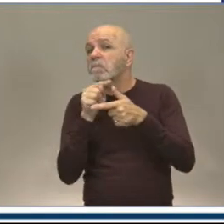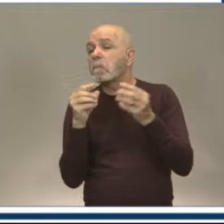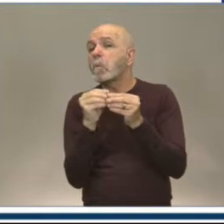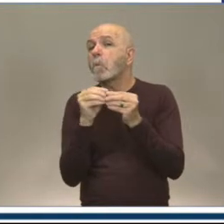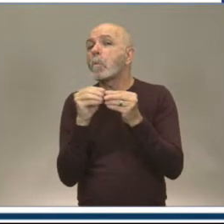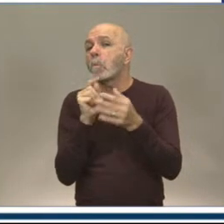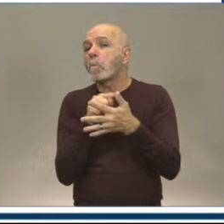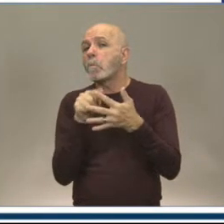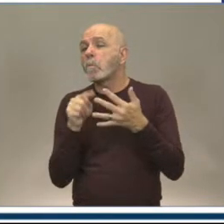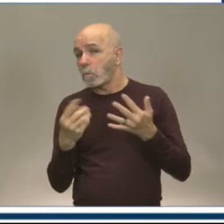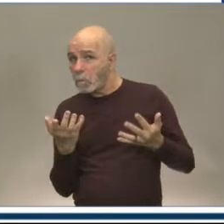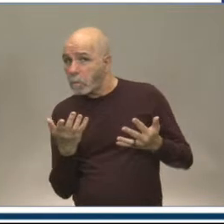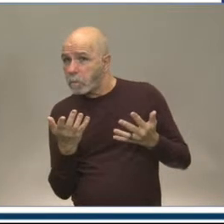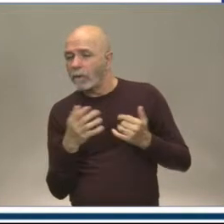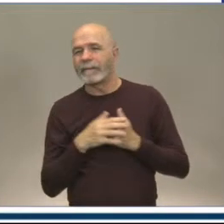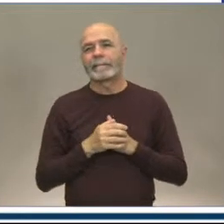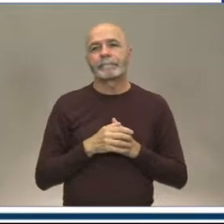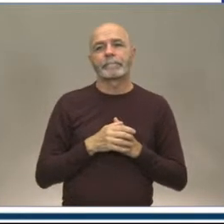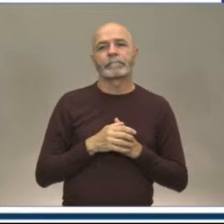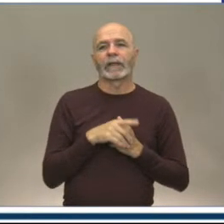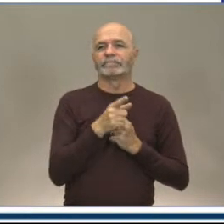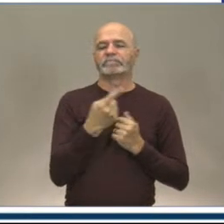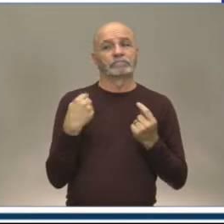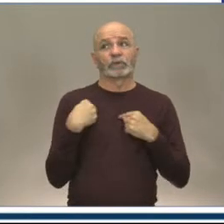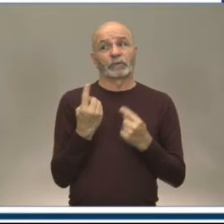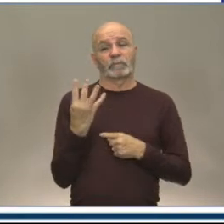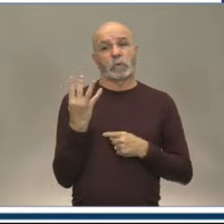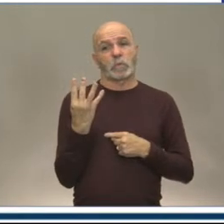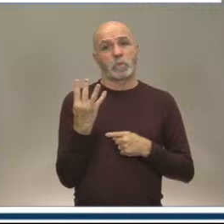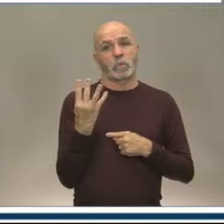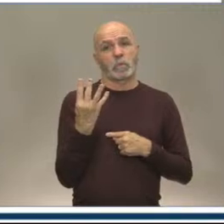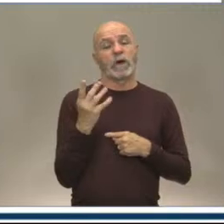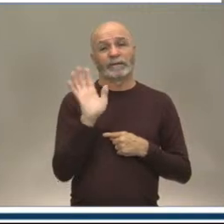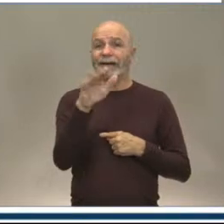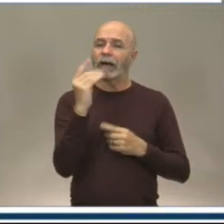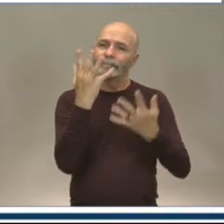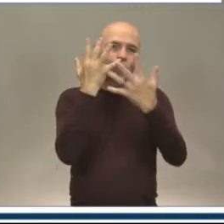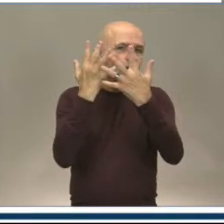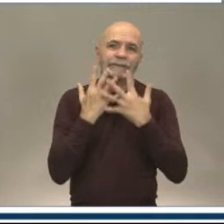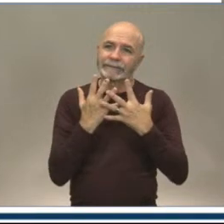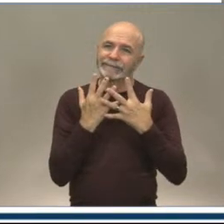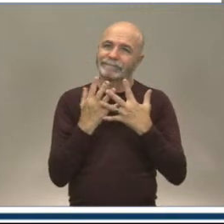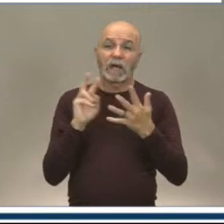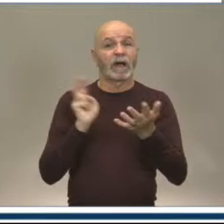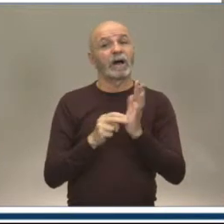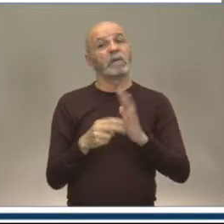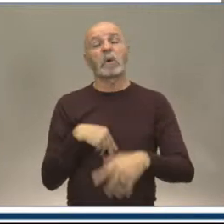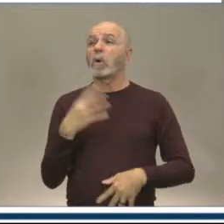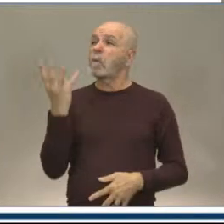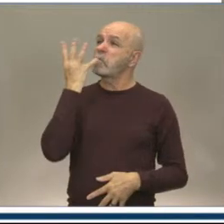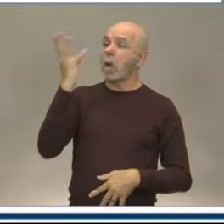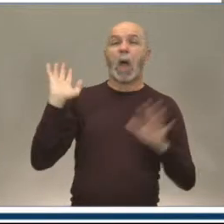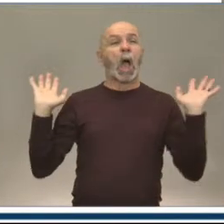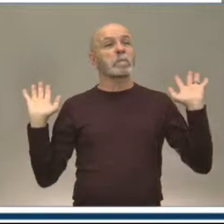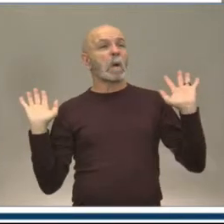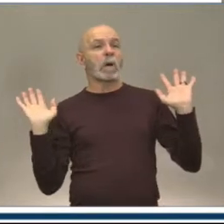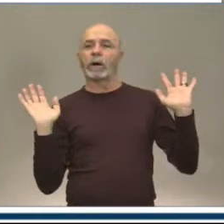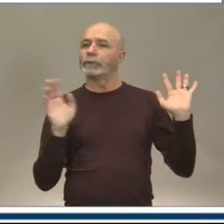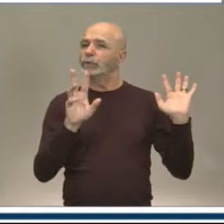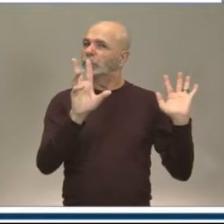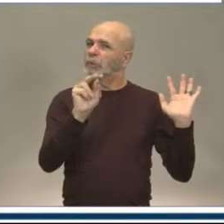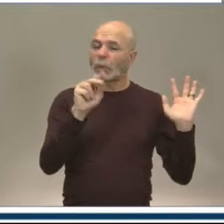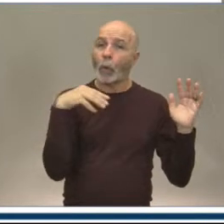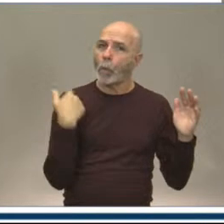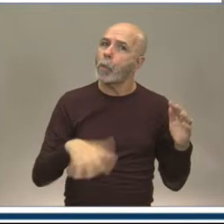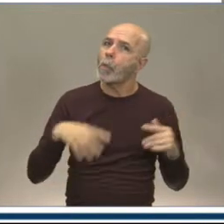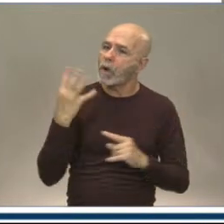any other deaths been attributed? No, just the 4. Unfortunately, I shouldn't say just the 4. Four deaths are 4 too many, but